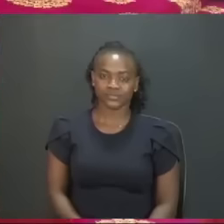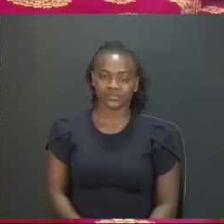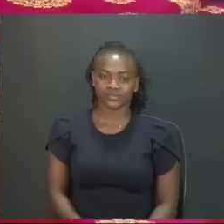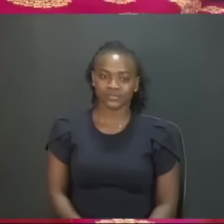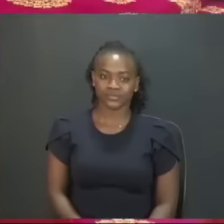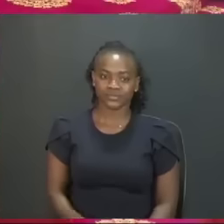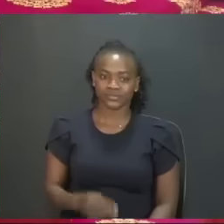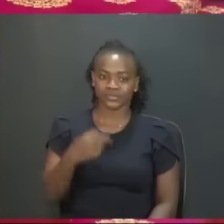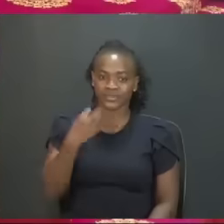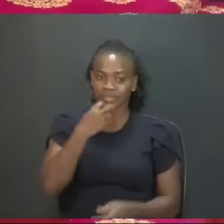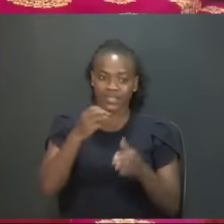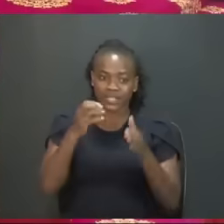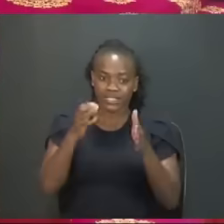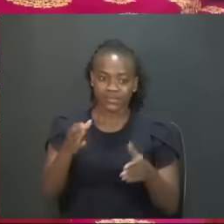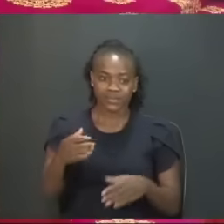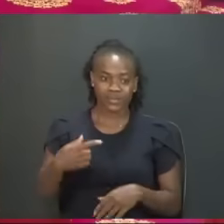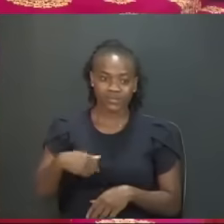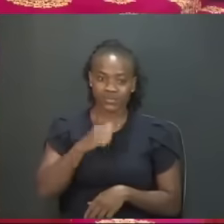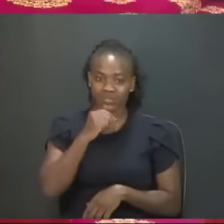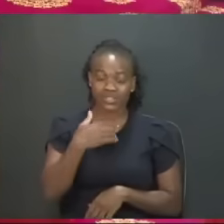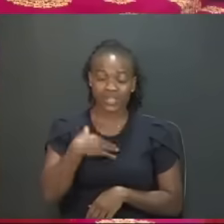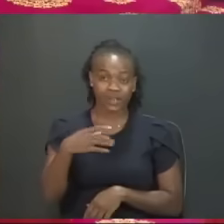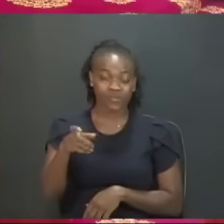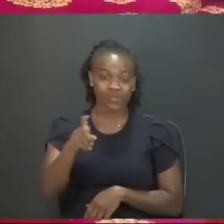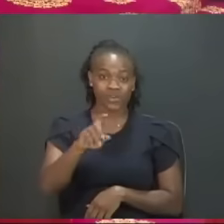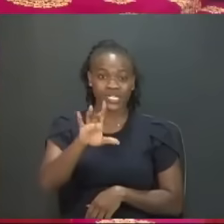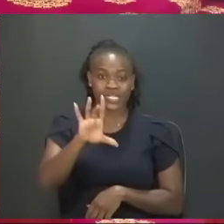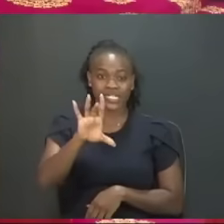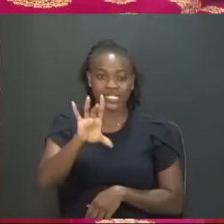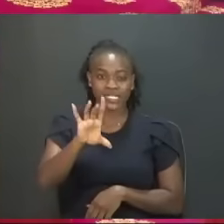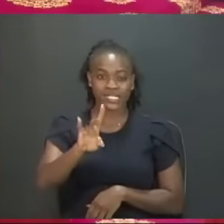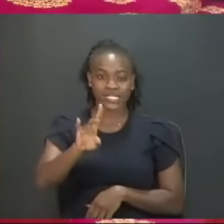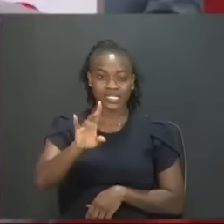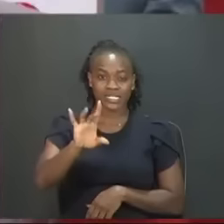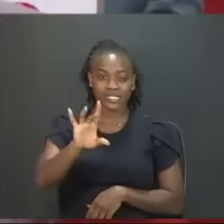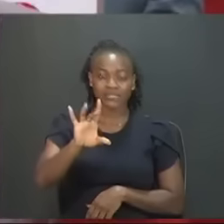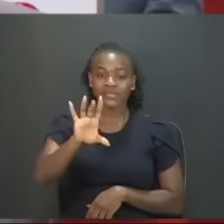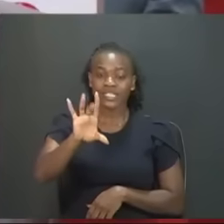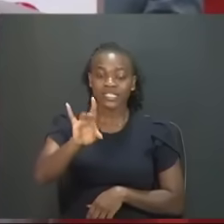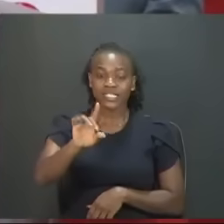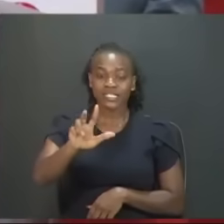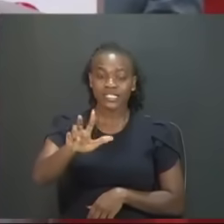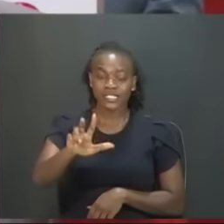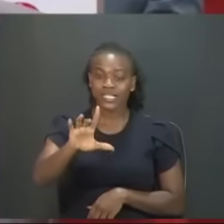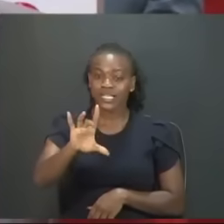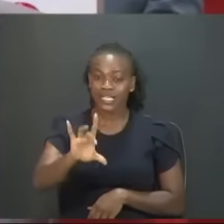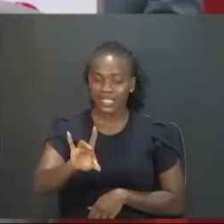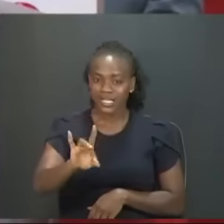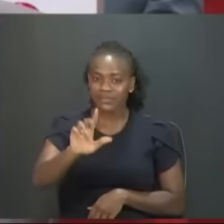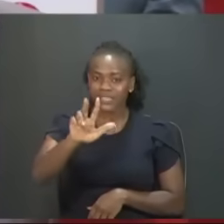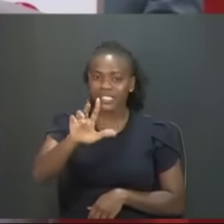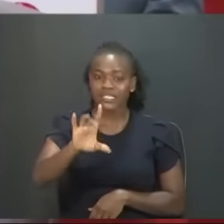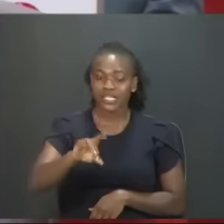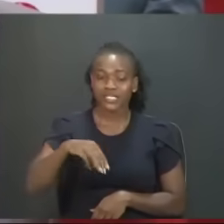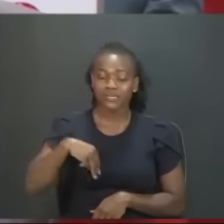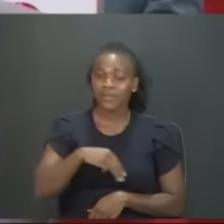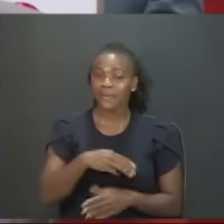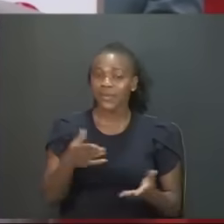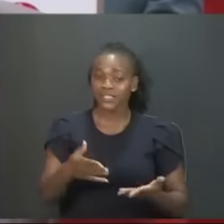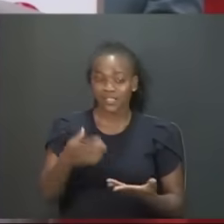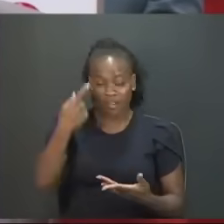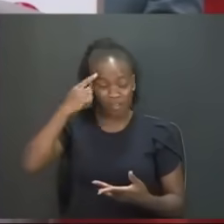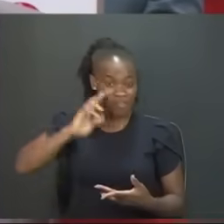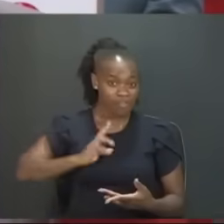Mr. Speaker, we don't have 138 members present at the moment to take a decision